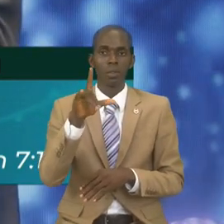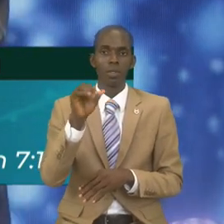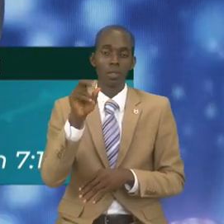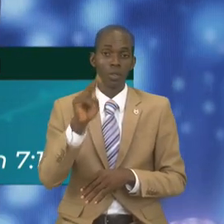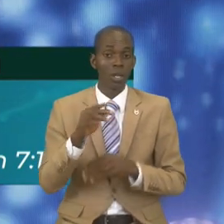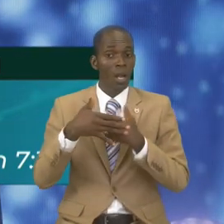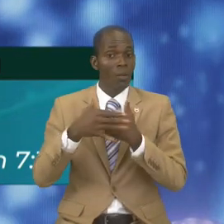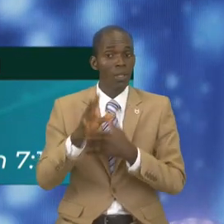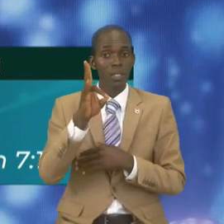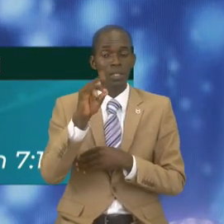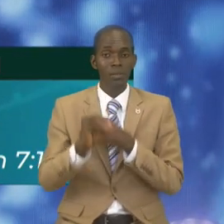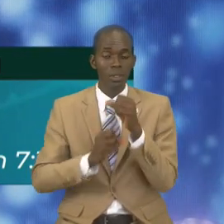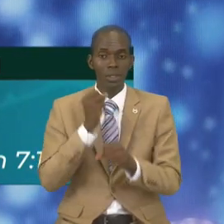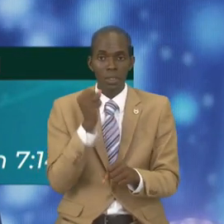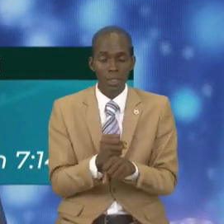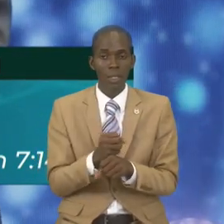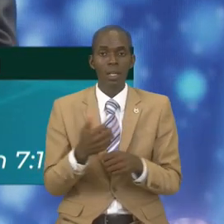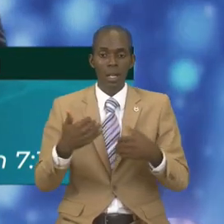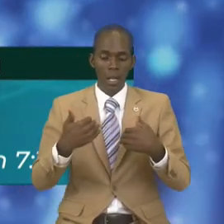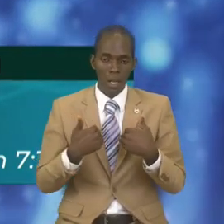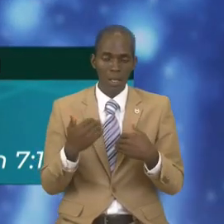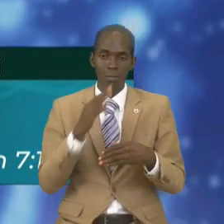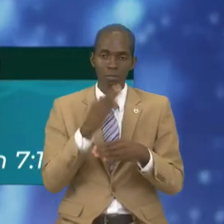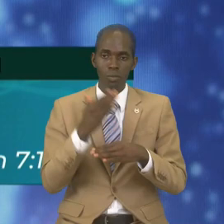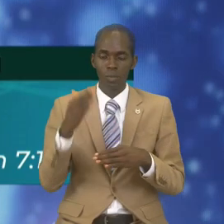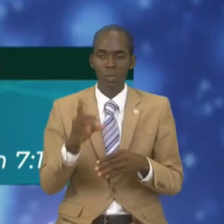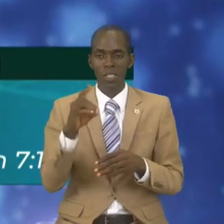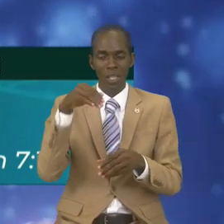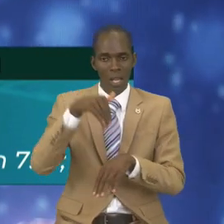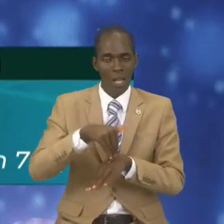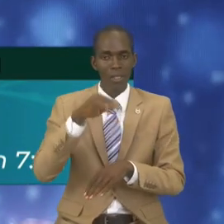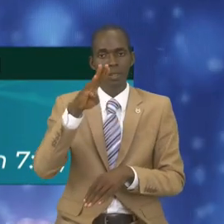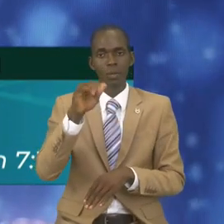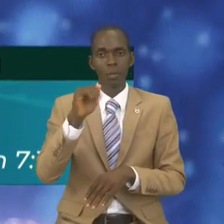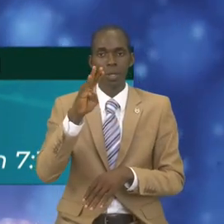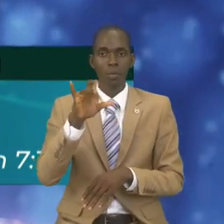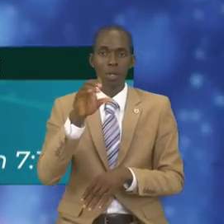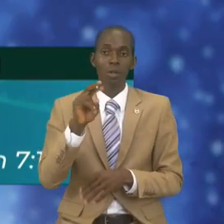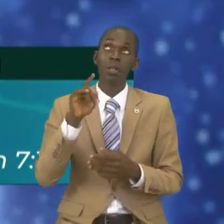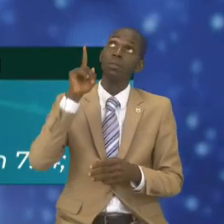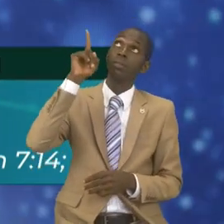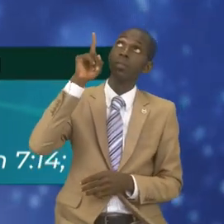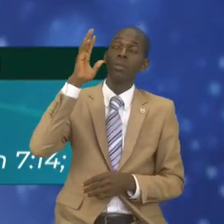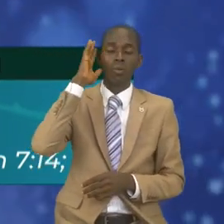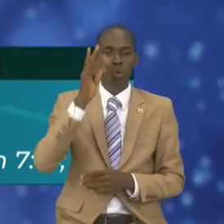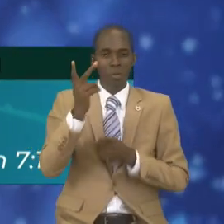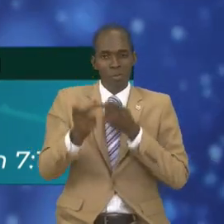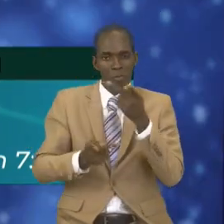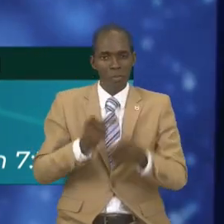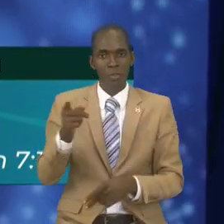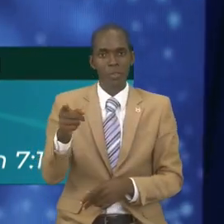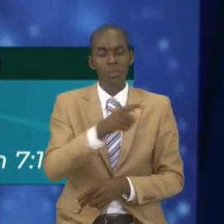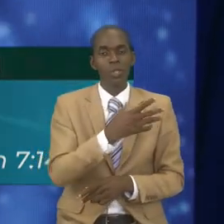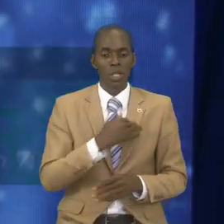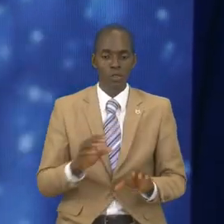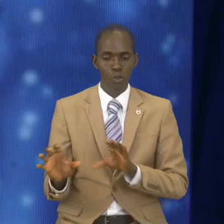70 years be accomplished at Babylon, I will visit you and perform my good